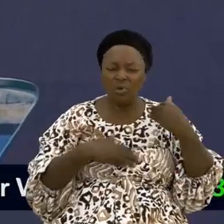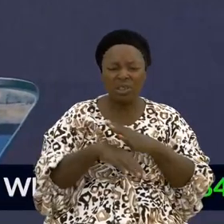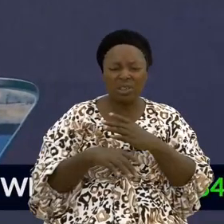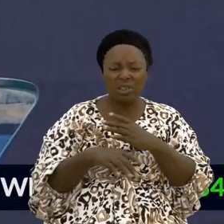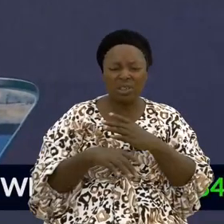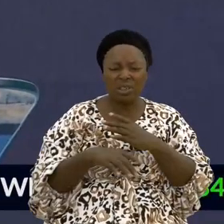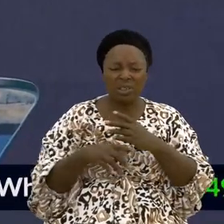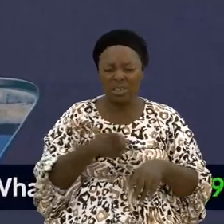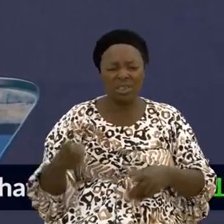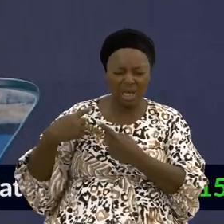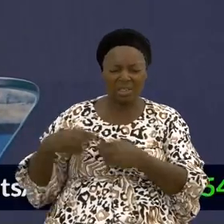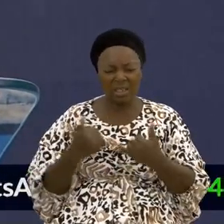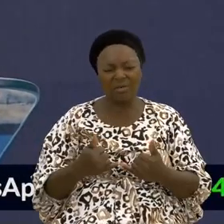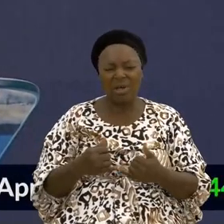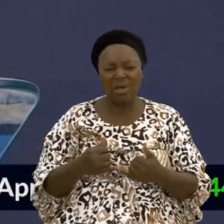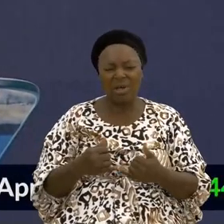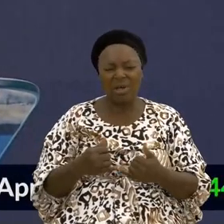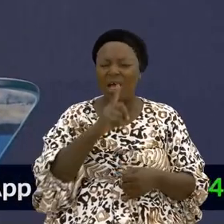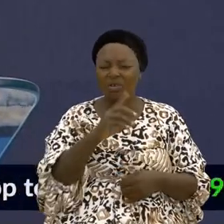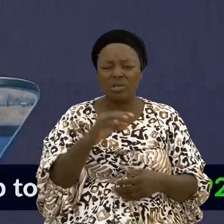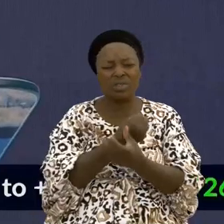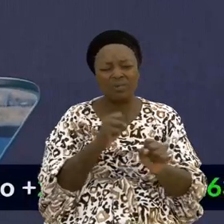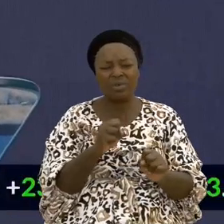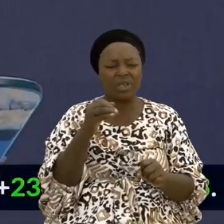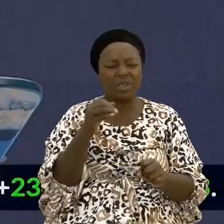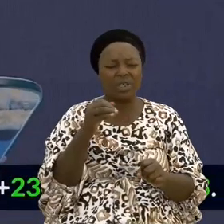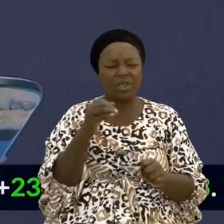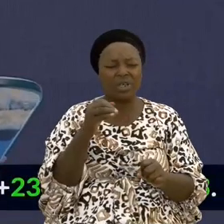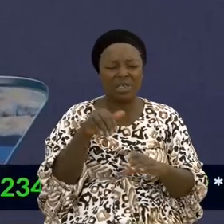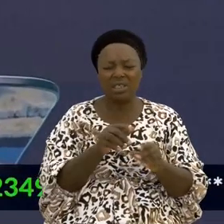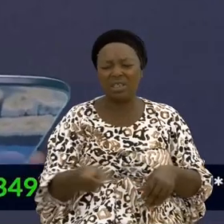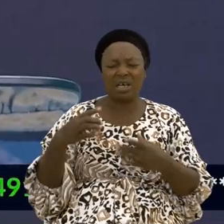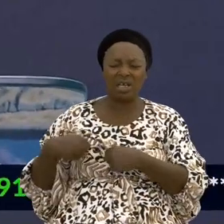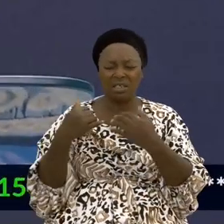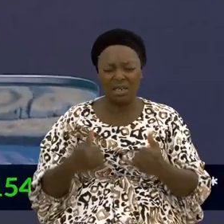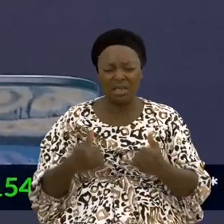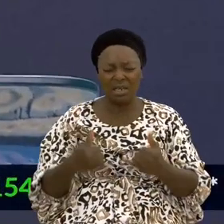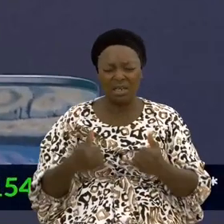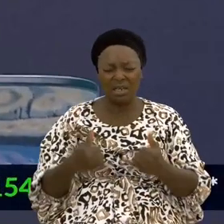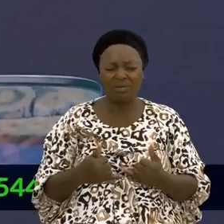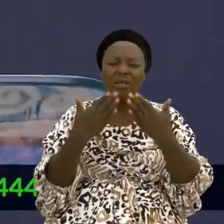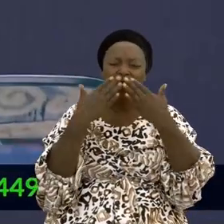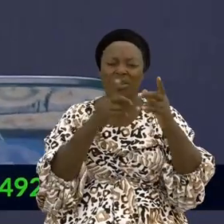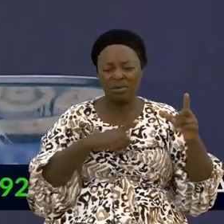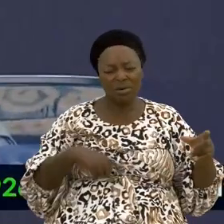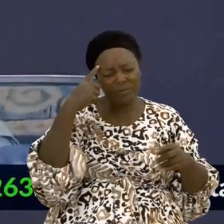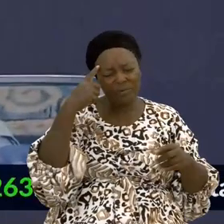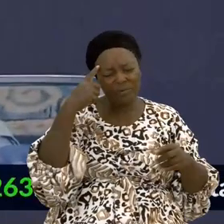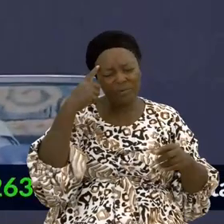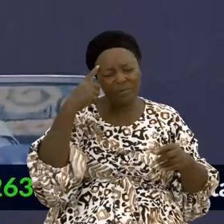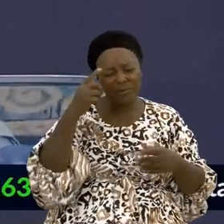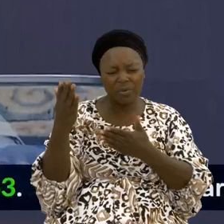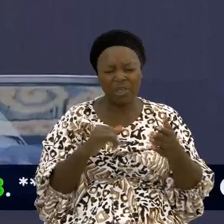now. Assurance of salvation in their hearts right now. Thank you, Lord, for bringing